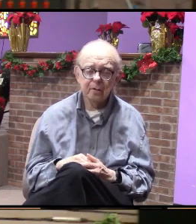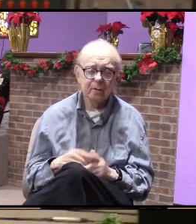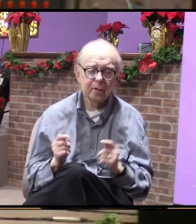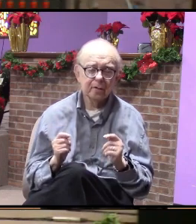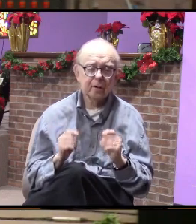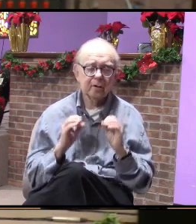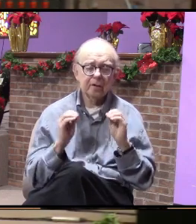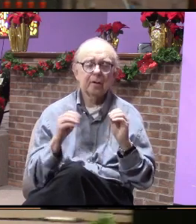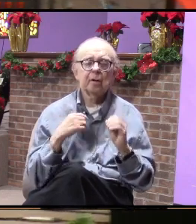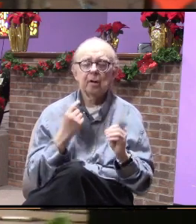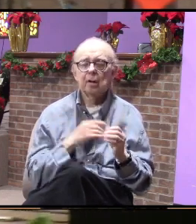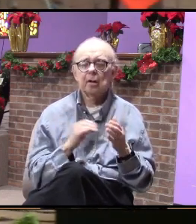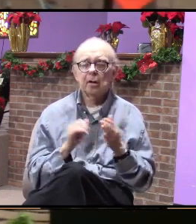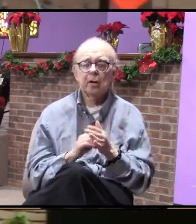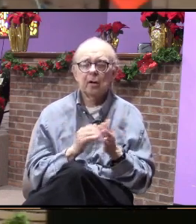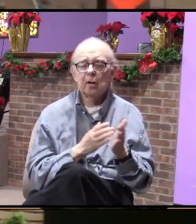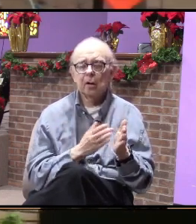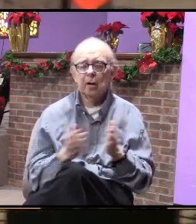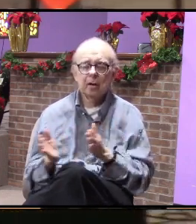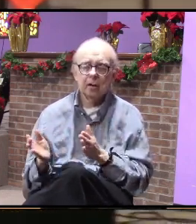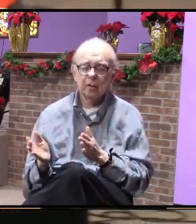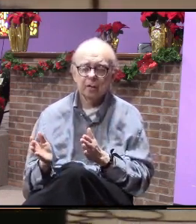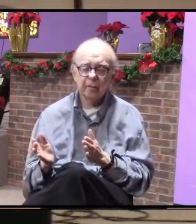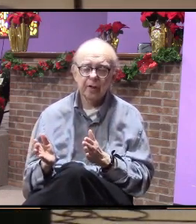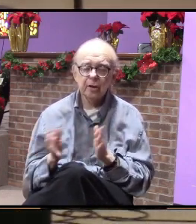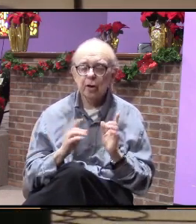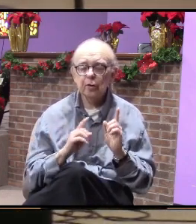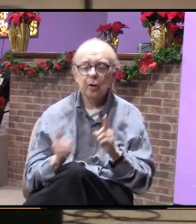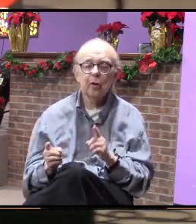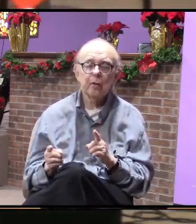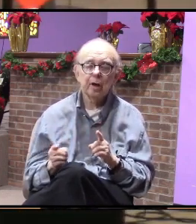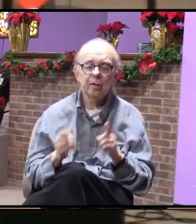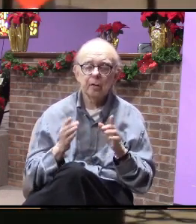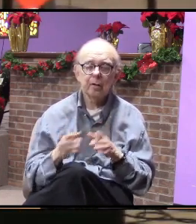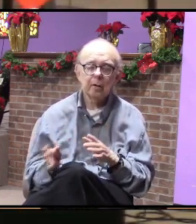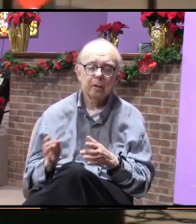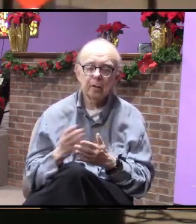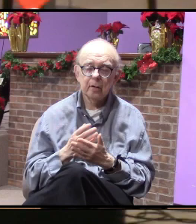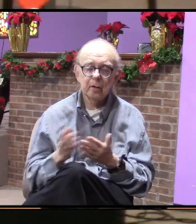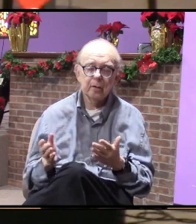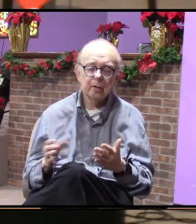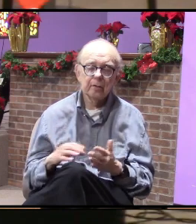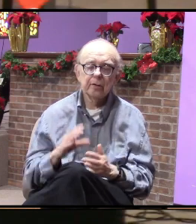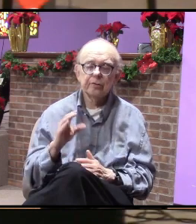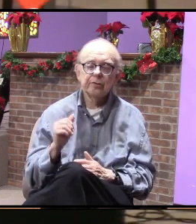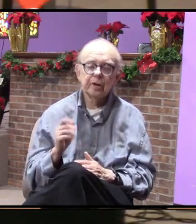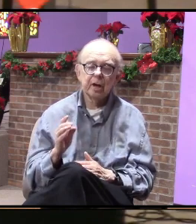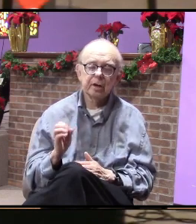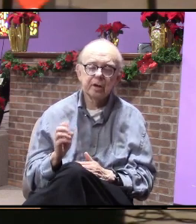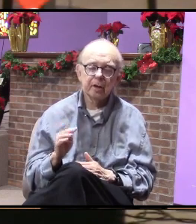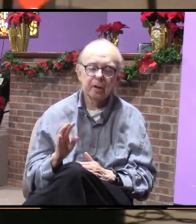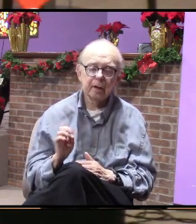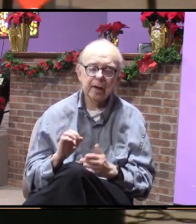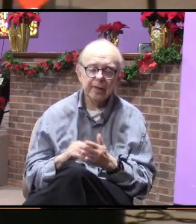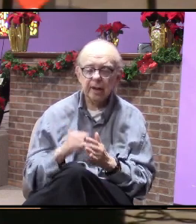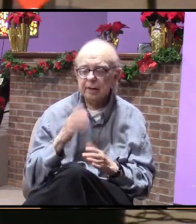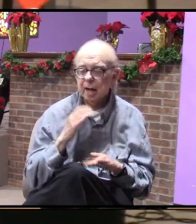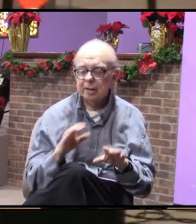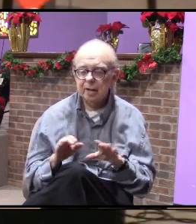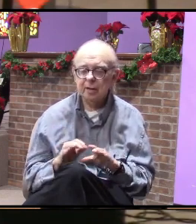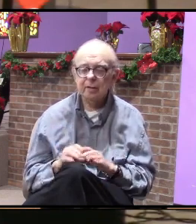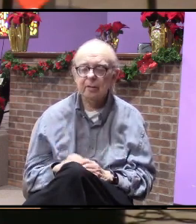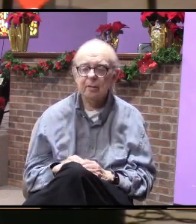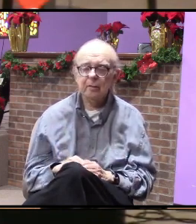trying to teach us that things fall in order, that there is a cadence that He did.